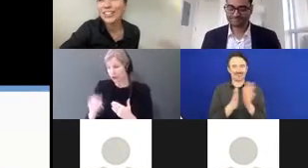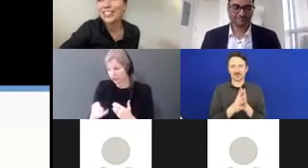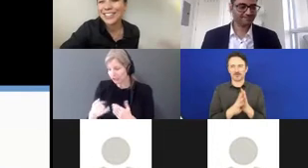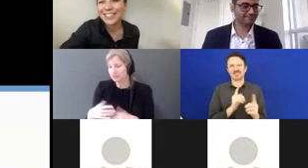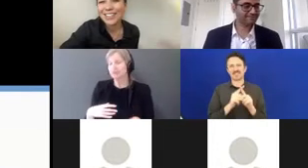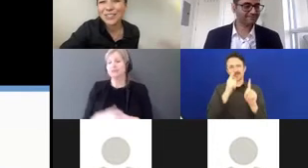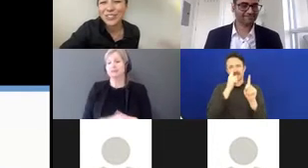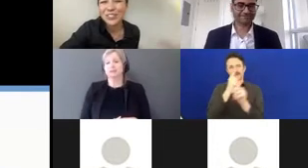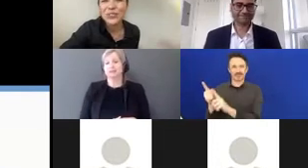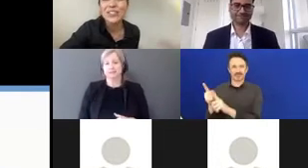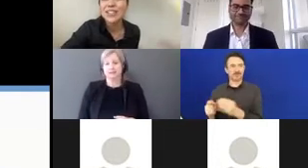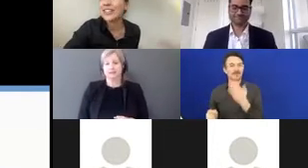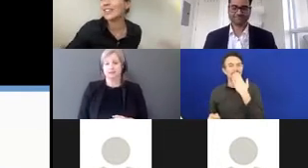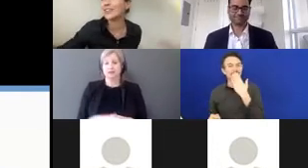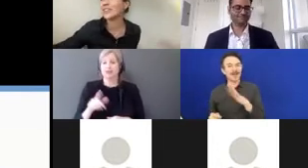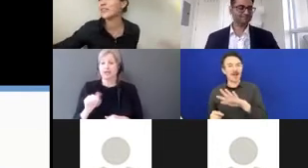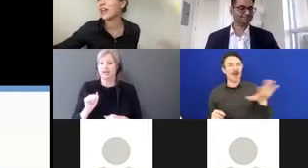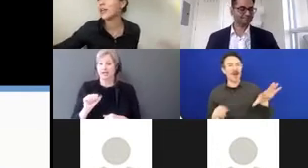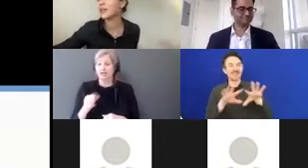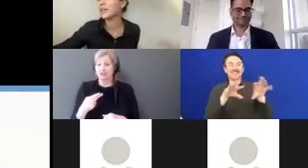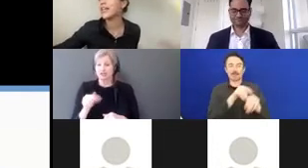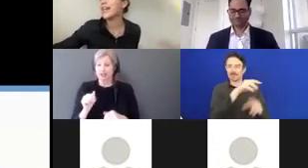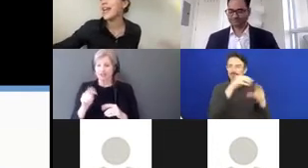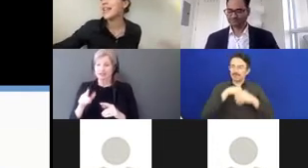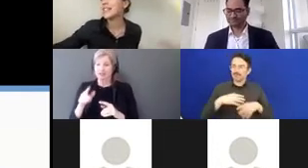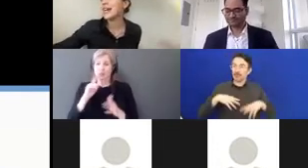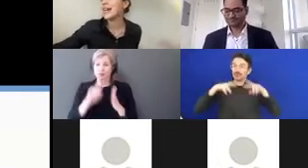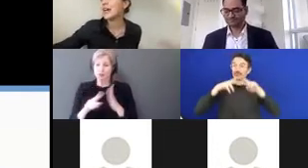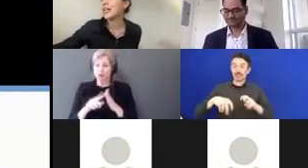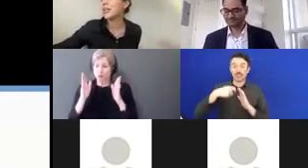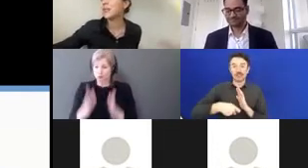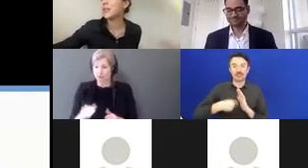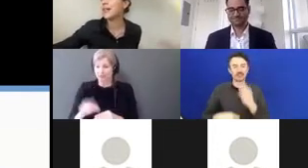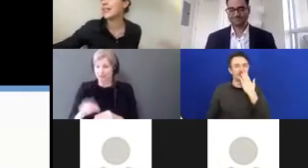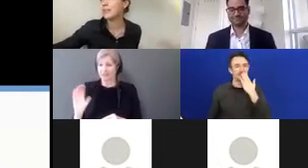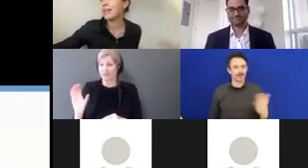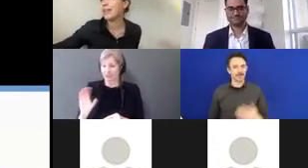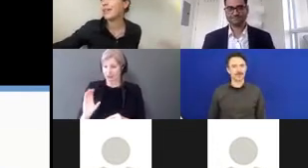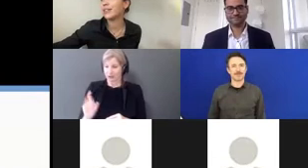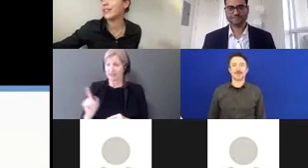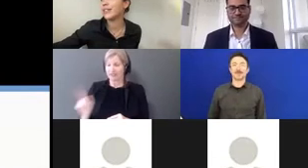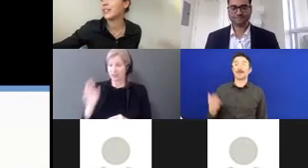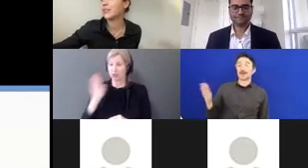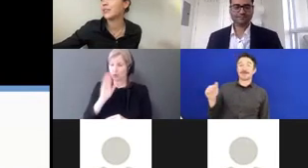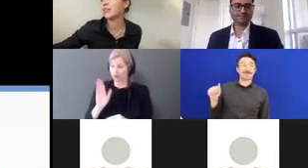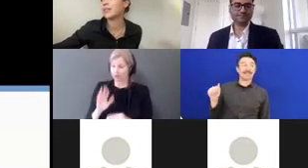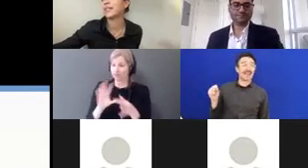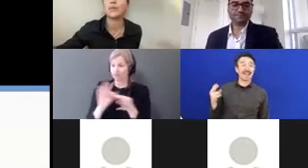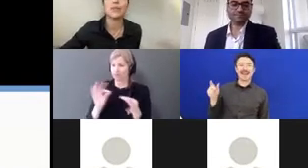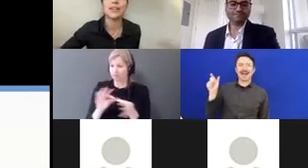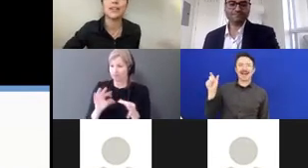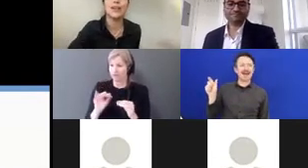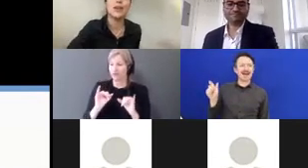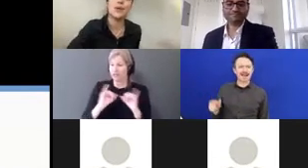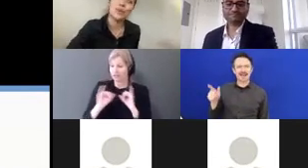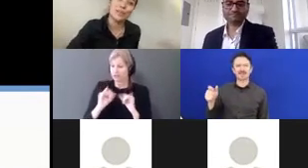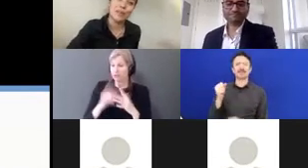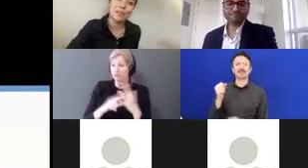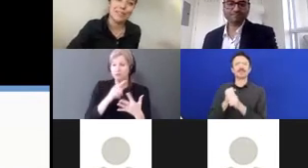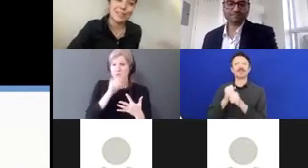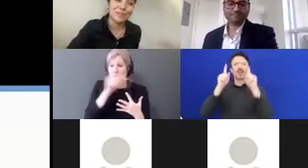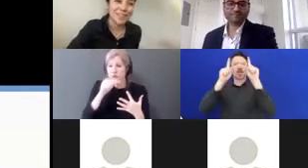Ash Seth is a research associate at the University of Calgary, and he will speak on the interviews on the parts that were done